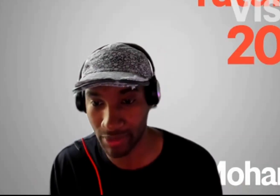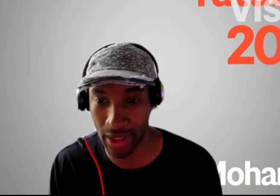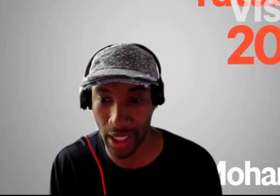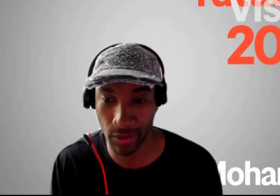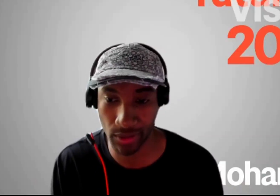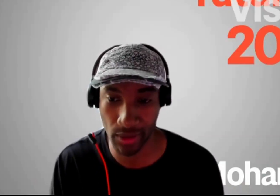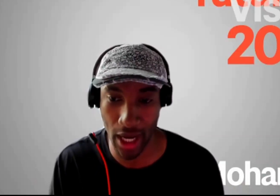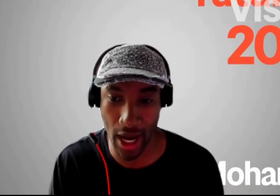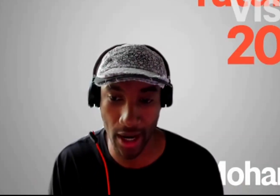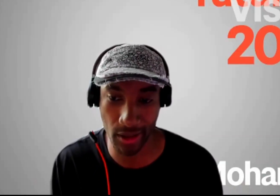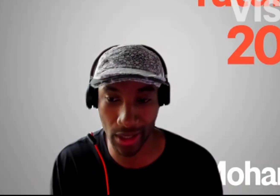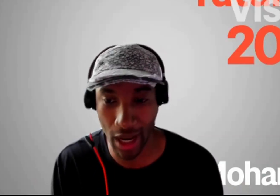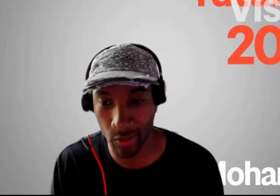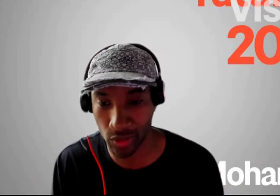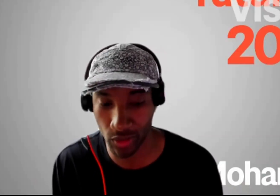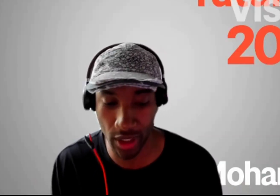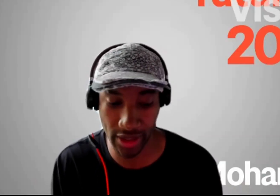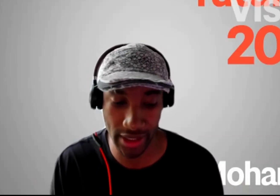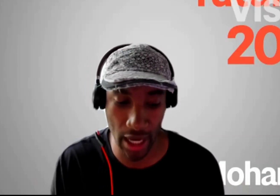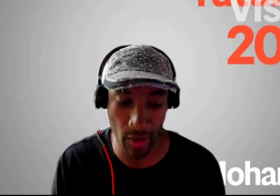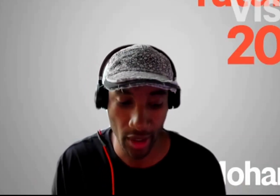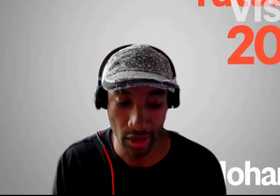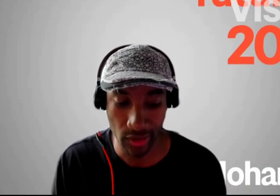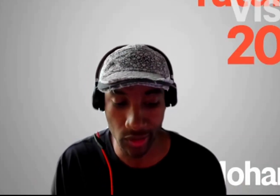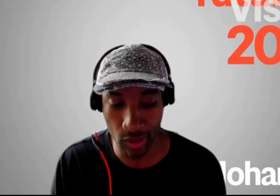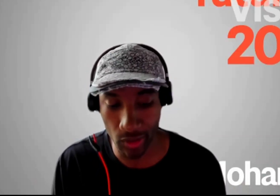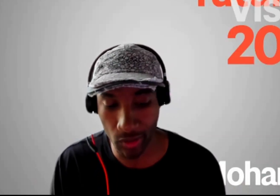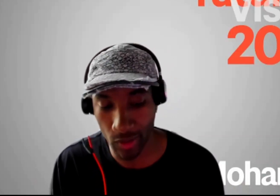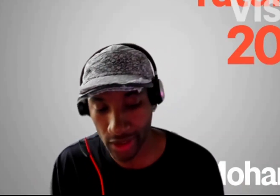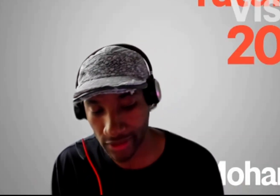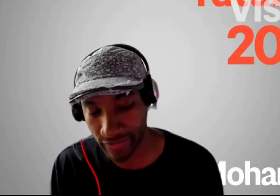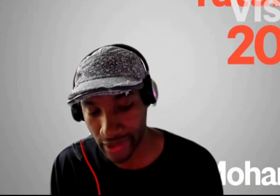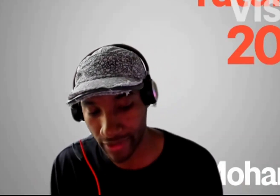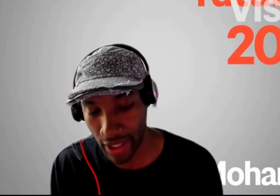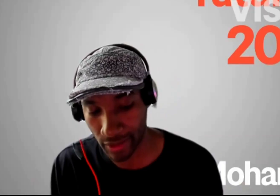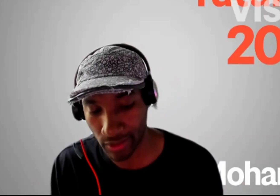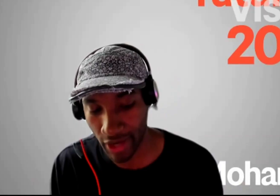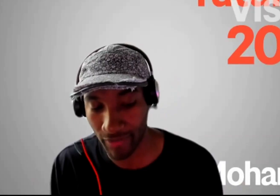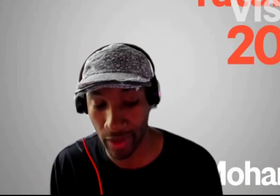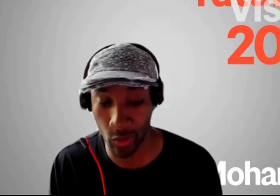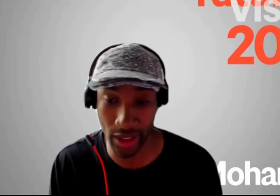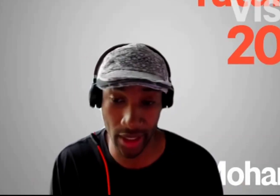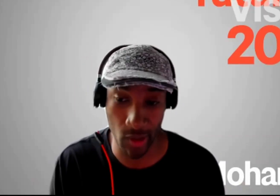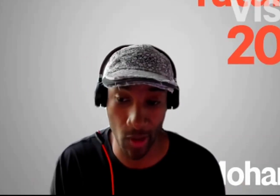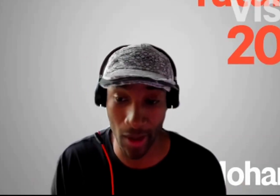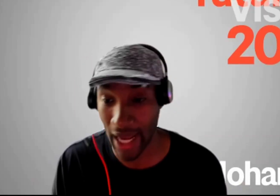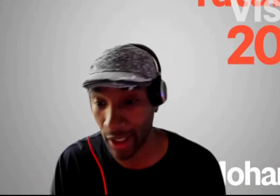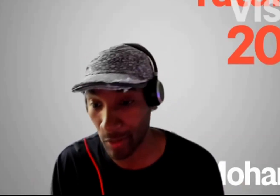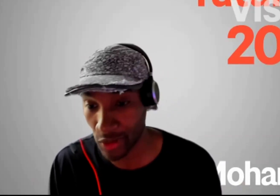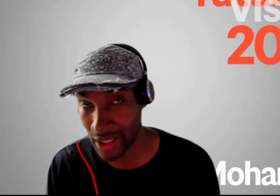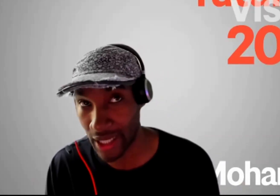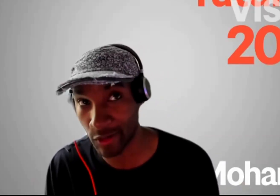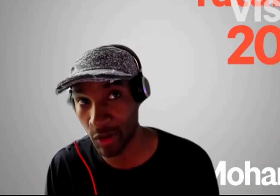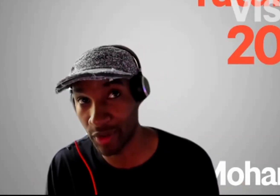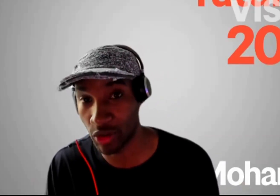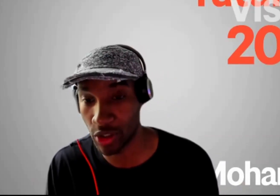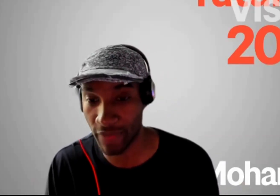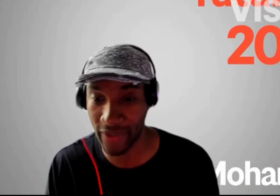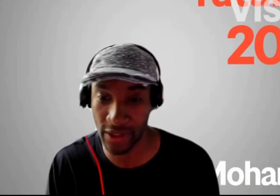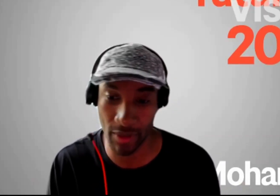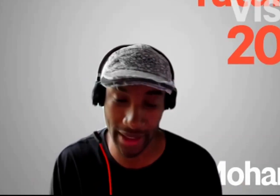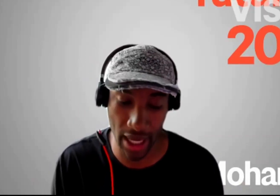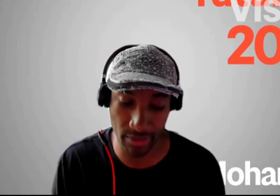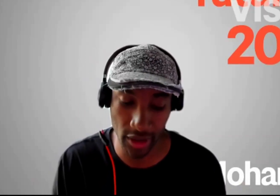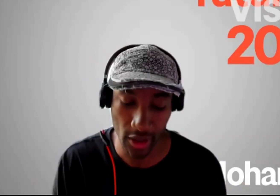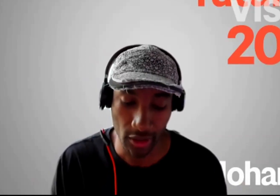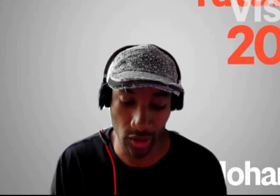so it's been like almost 2 years now. So what is funny is that I have been working online mostly and coming to the